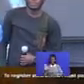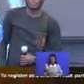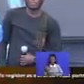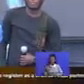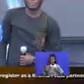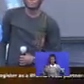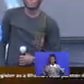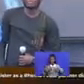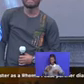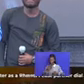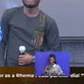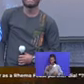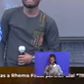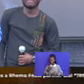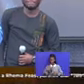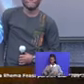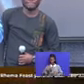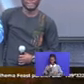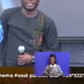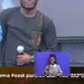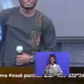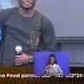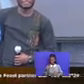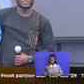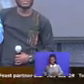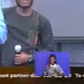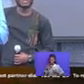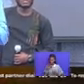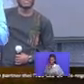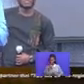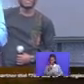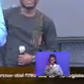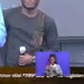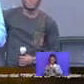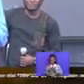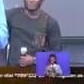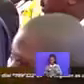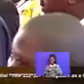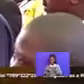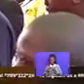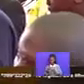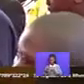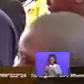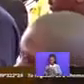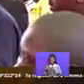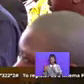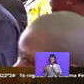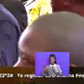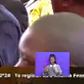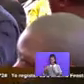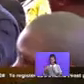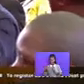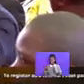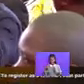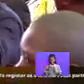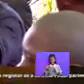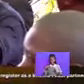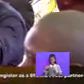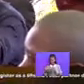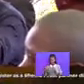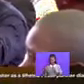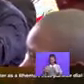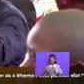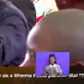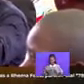mens five men men men 500 that are in the industry that are in